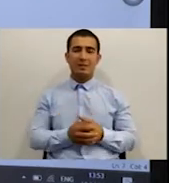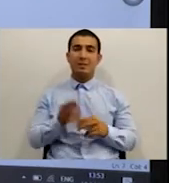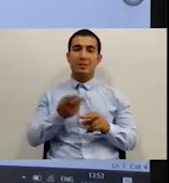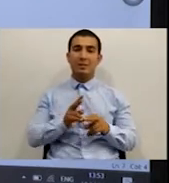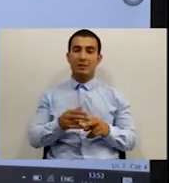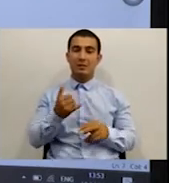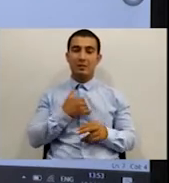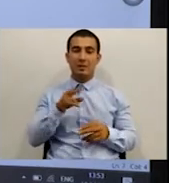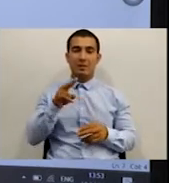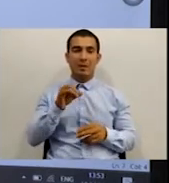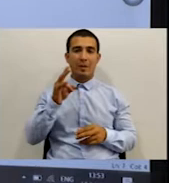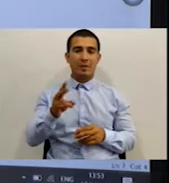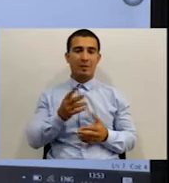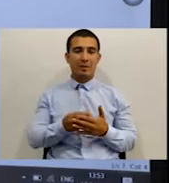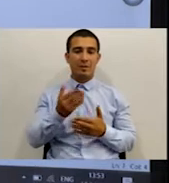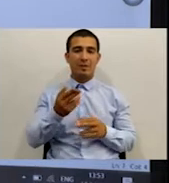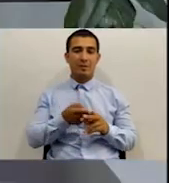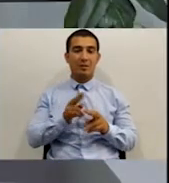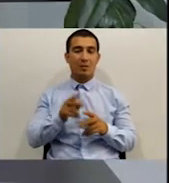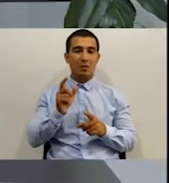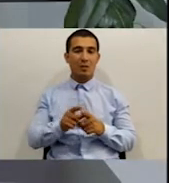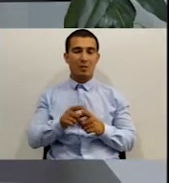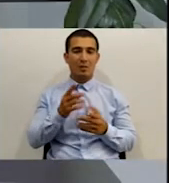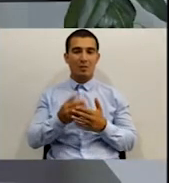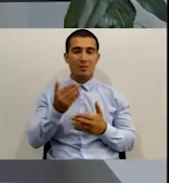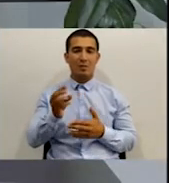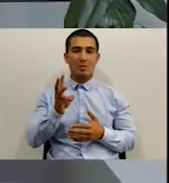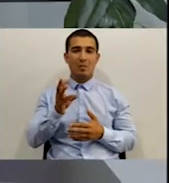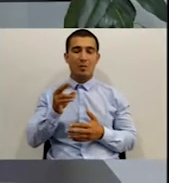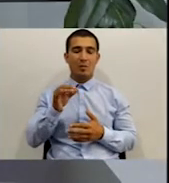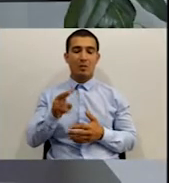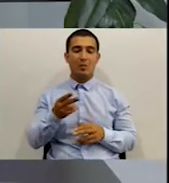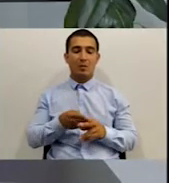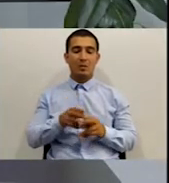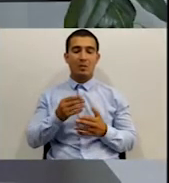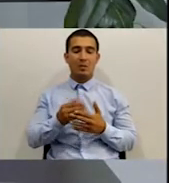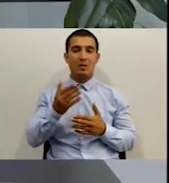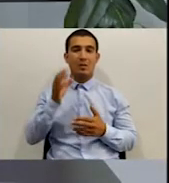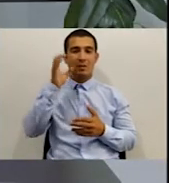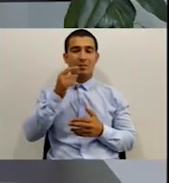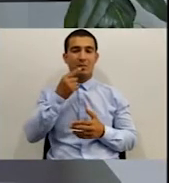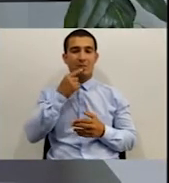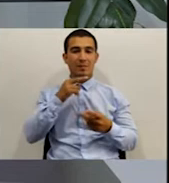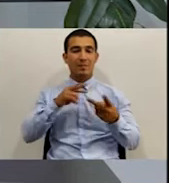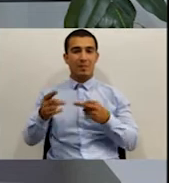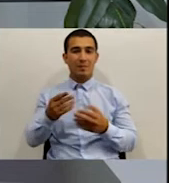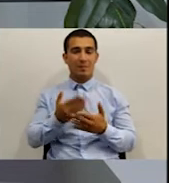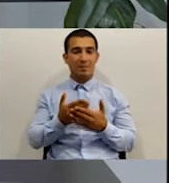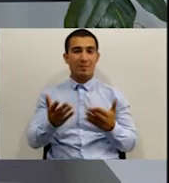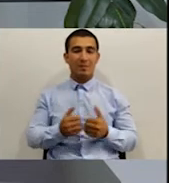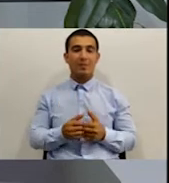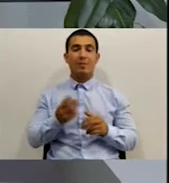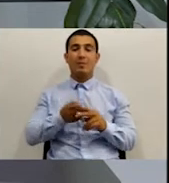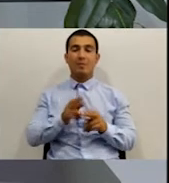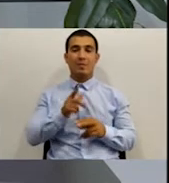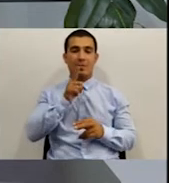mumkin. Hozir biz pen degan pen nomli modulimizdan foydalandik. O'zbek tiliga o'giradigan bo'lsak, bu qalam